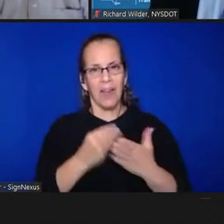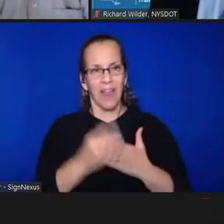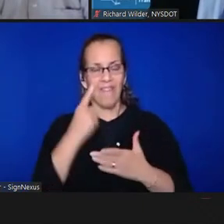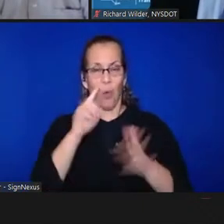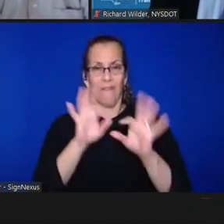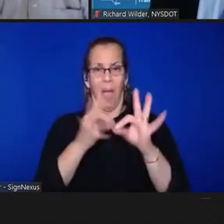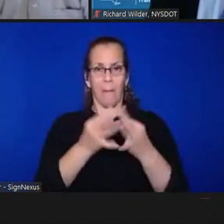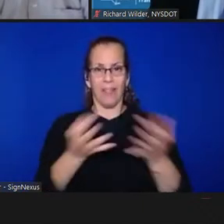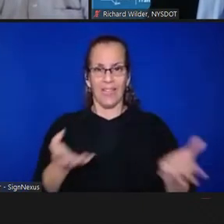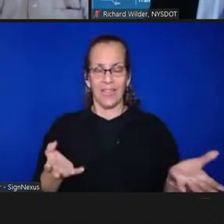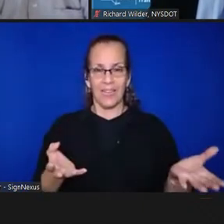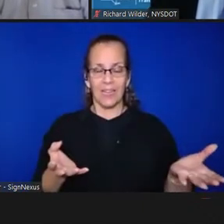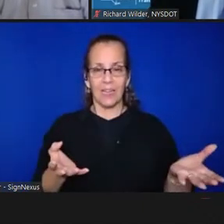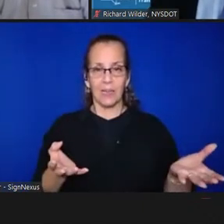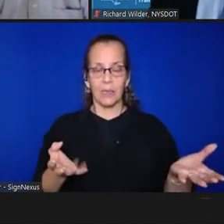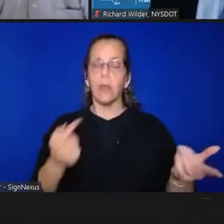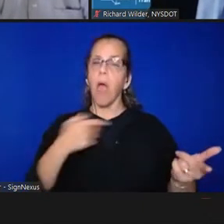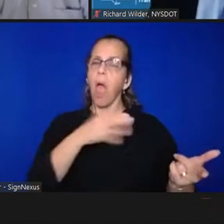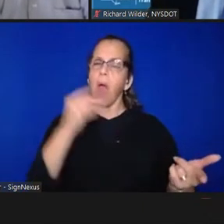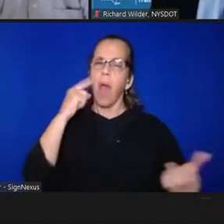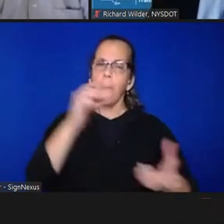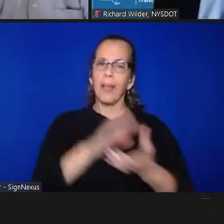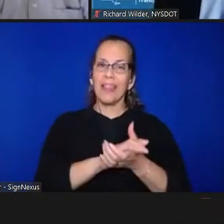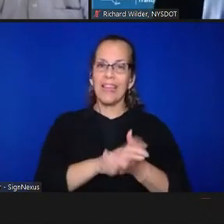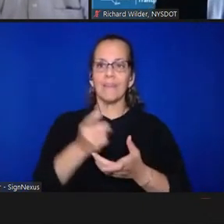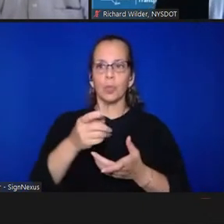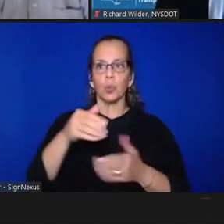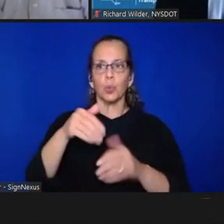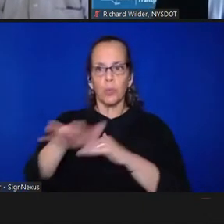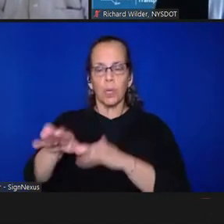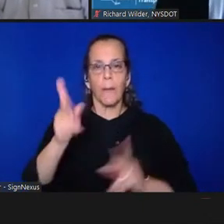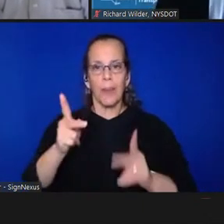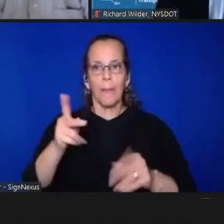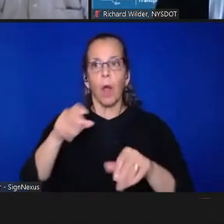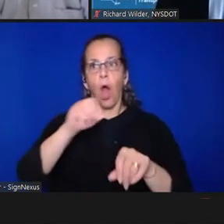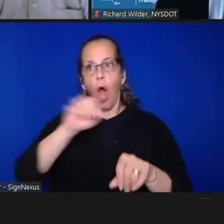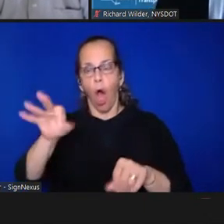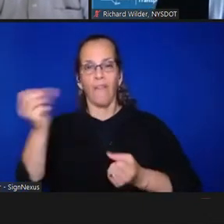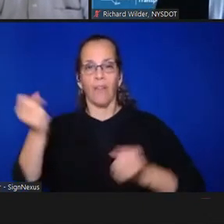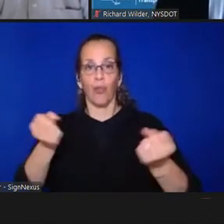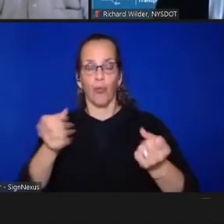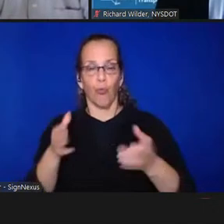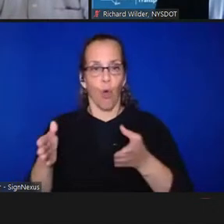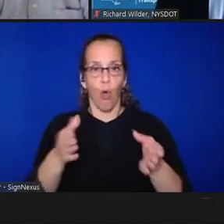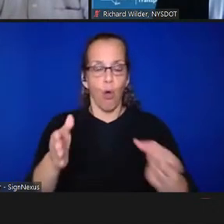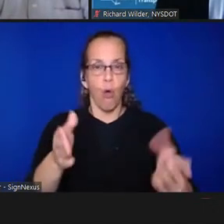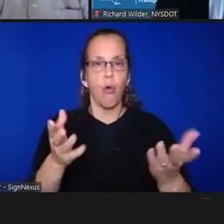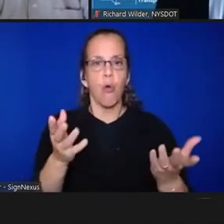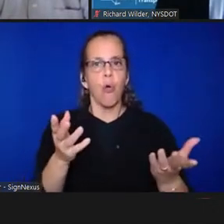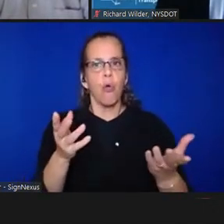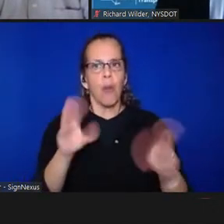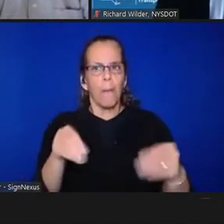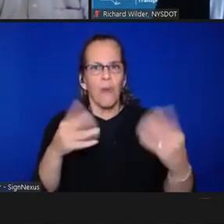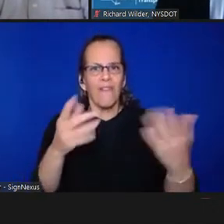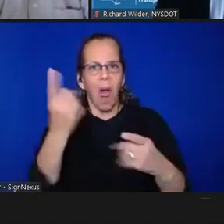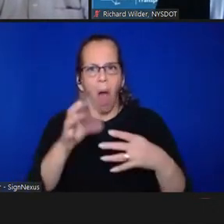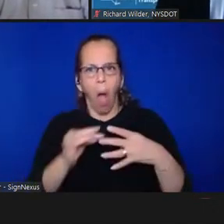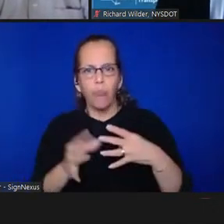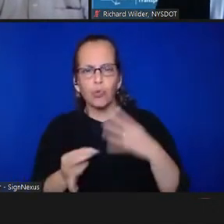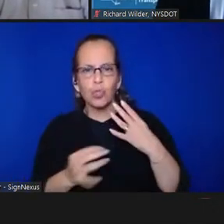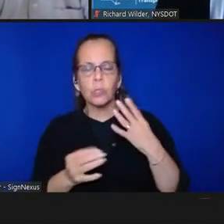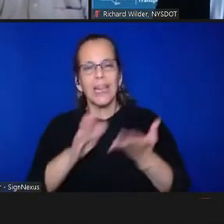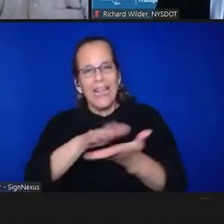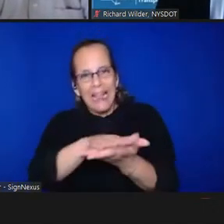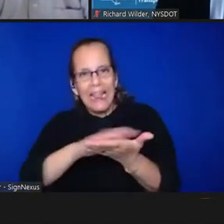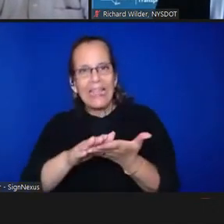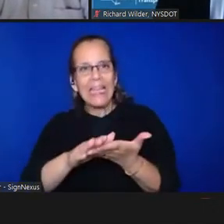furthermore I believe in order to force people off the roads you need to provide better Alternatives I would love it if there was clean reliable public transportation but that